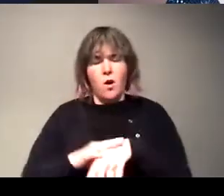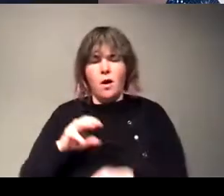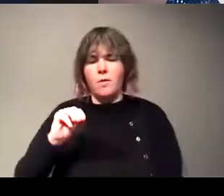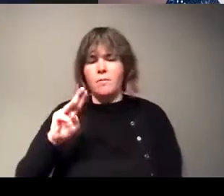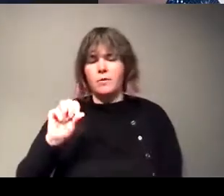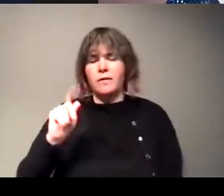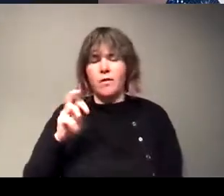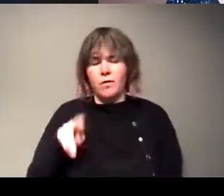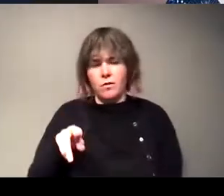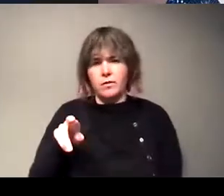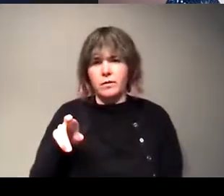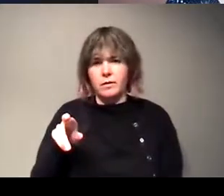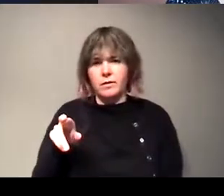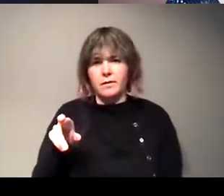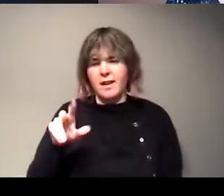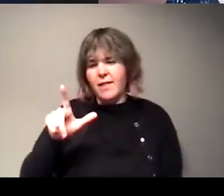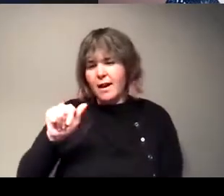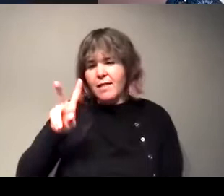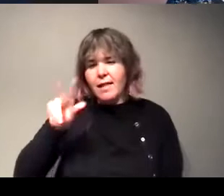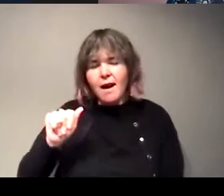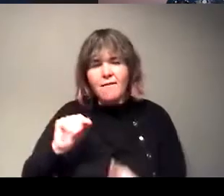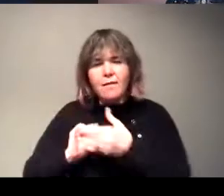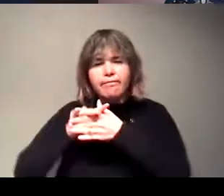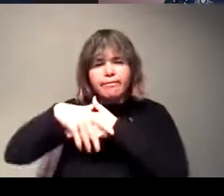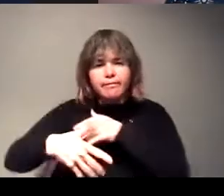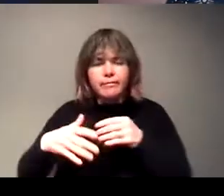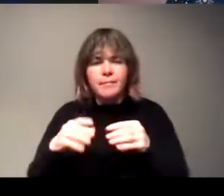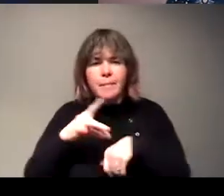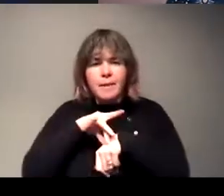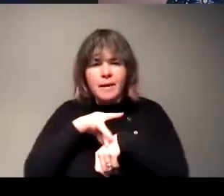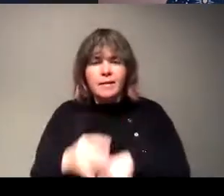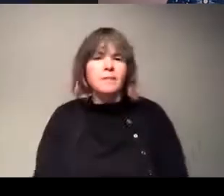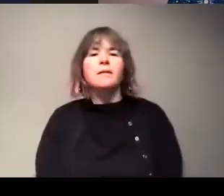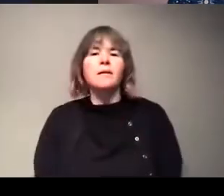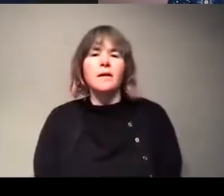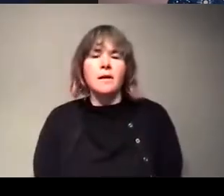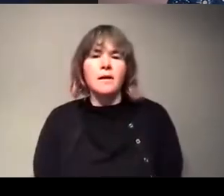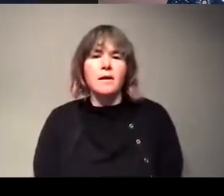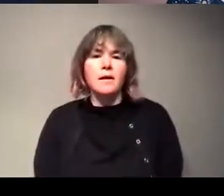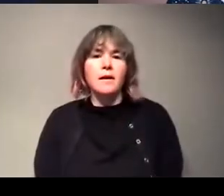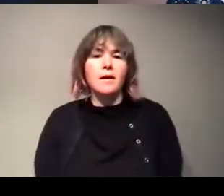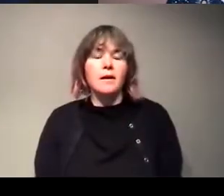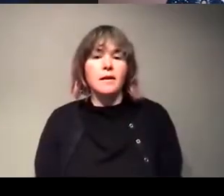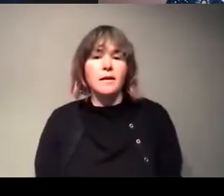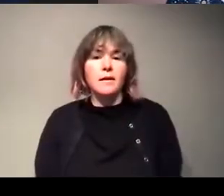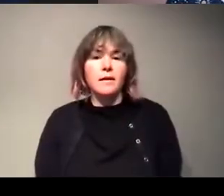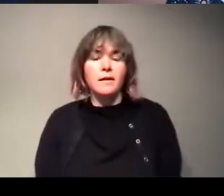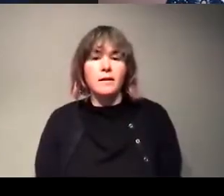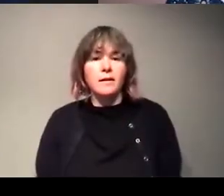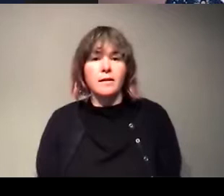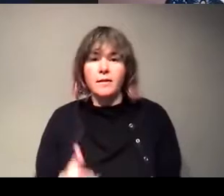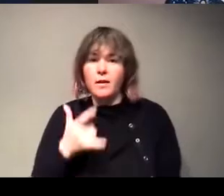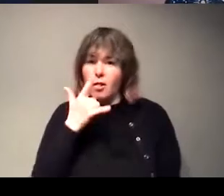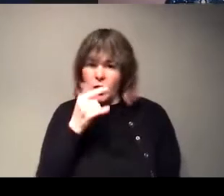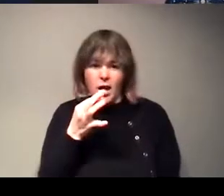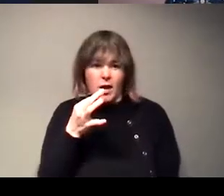very kind of a lava planet, I would say. And, you know, he looks like he's very close to